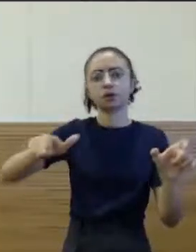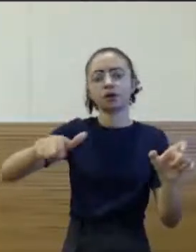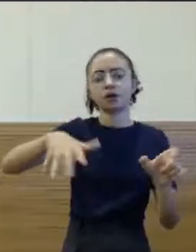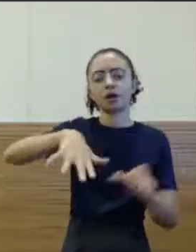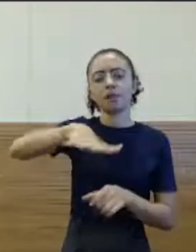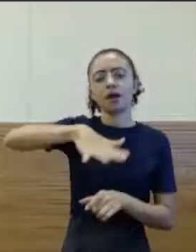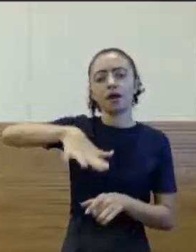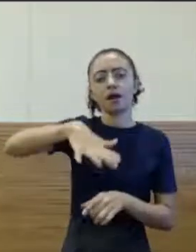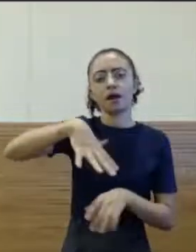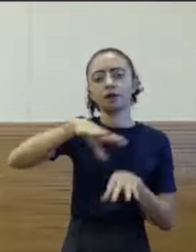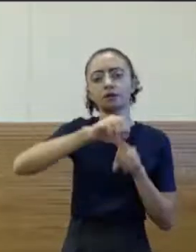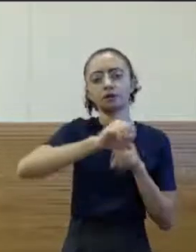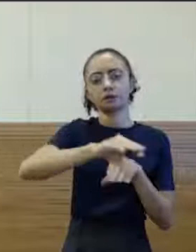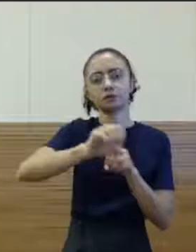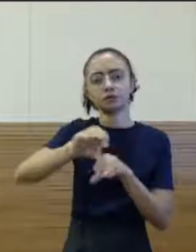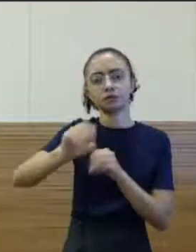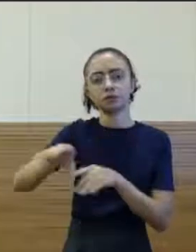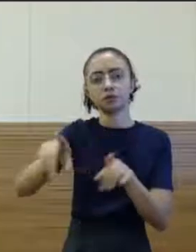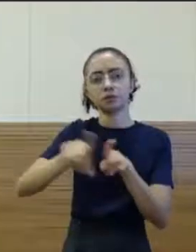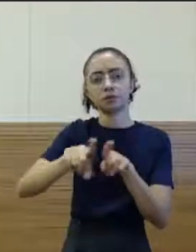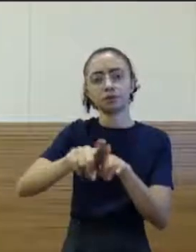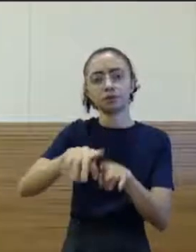to the sector of education and health,